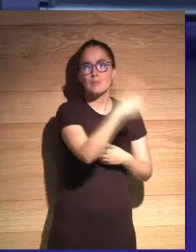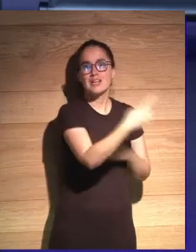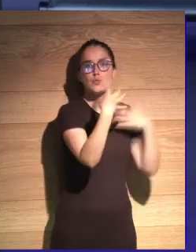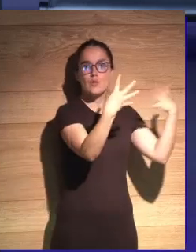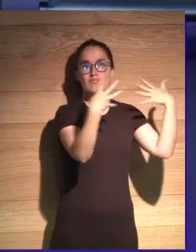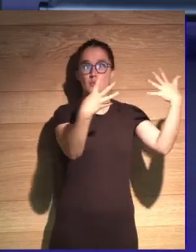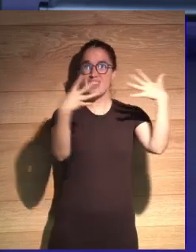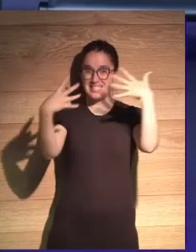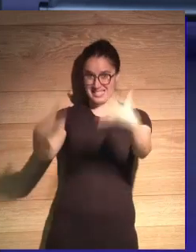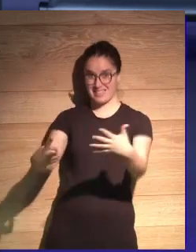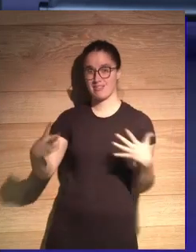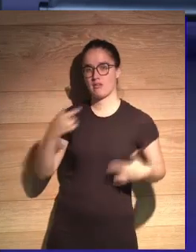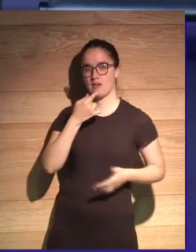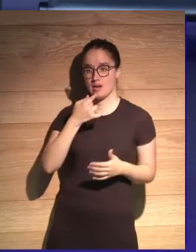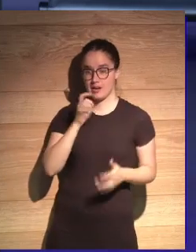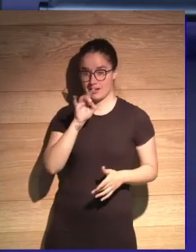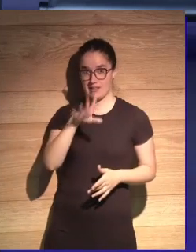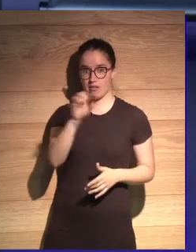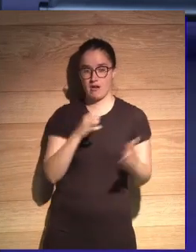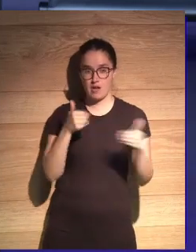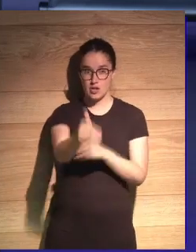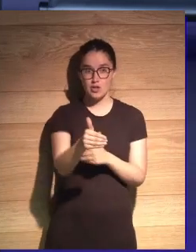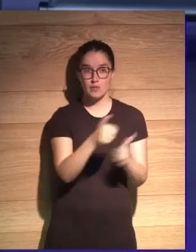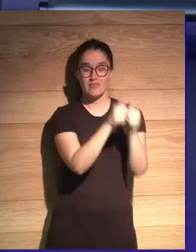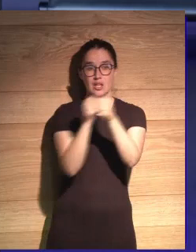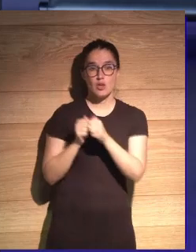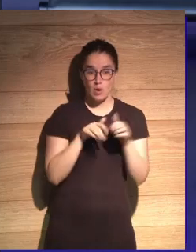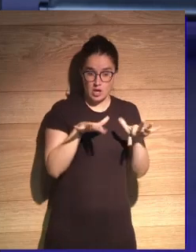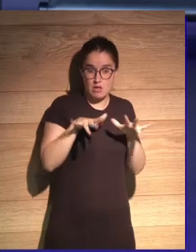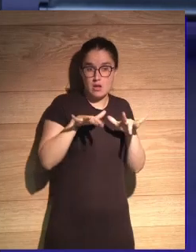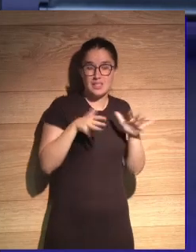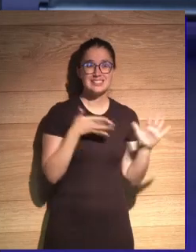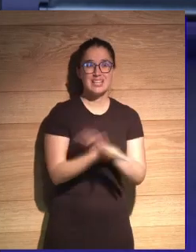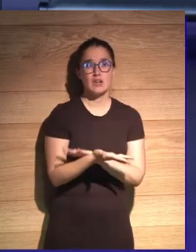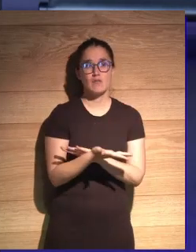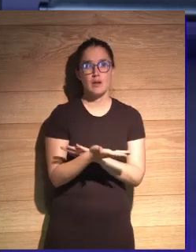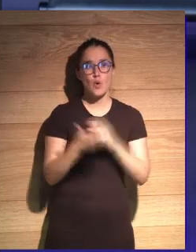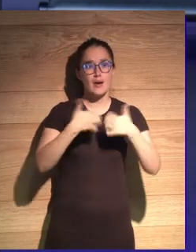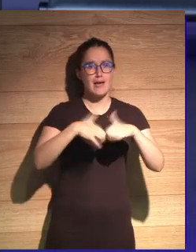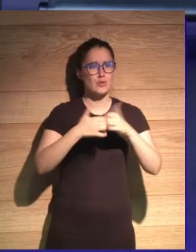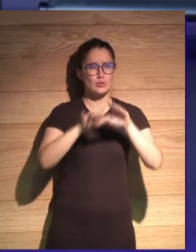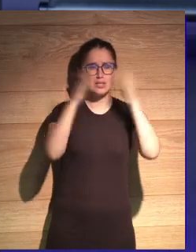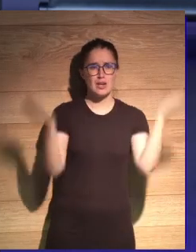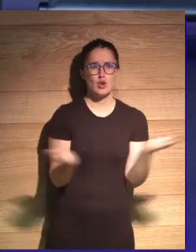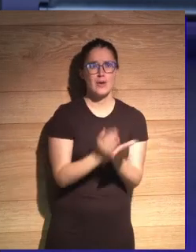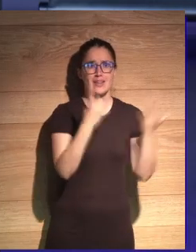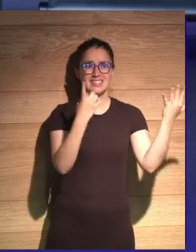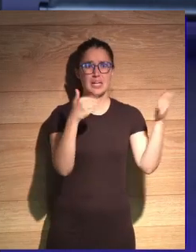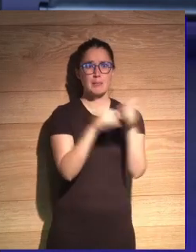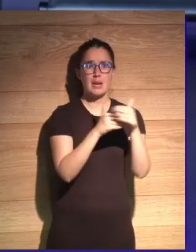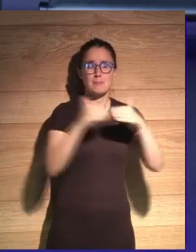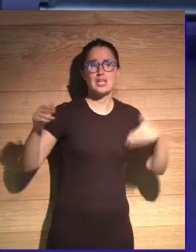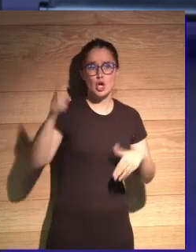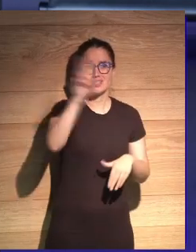increasingly similar to an arcade experience. And another thing, in 15 years, the video games have